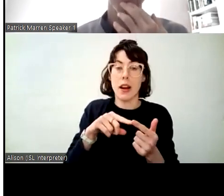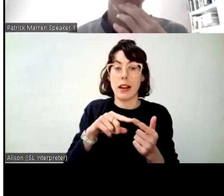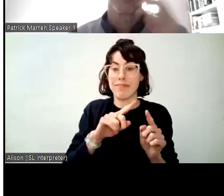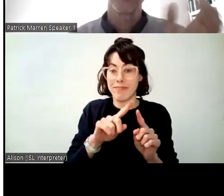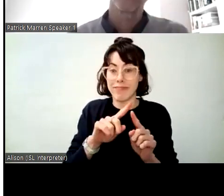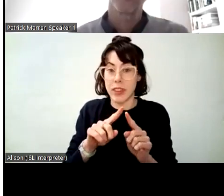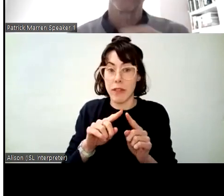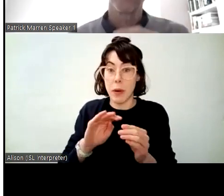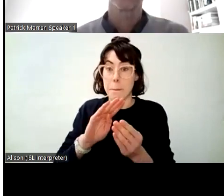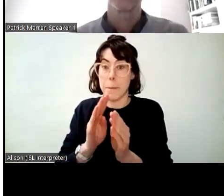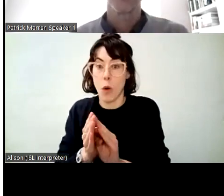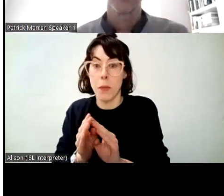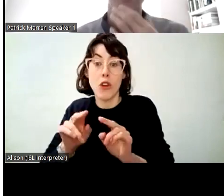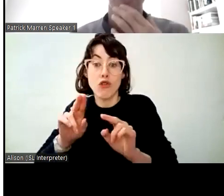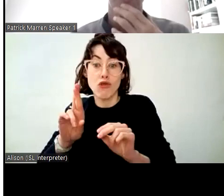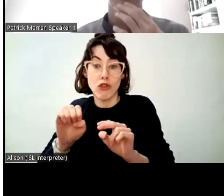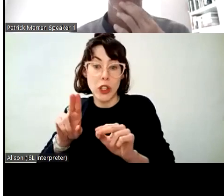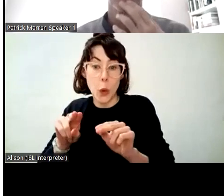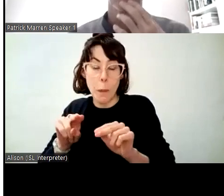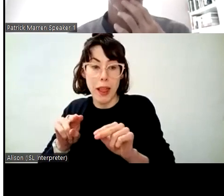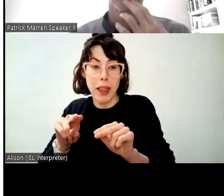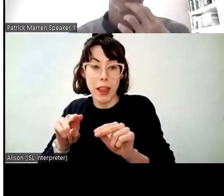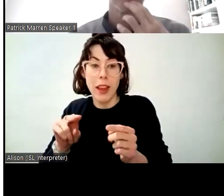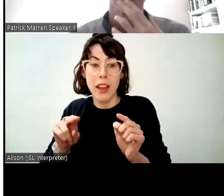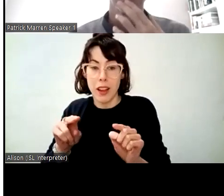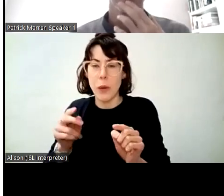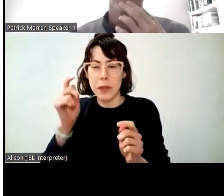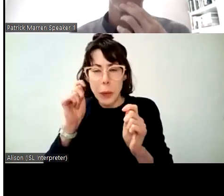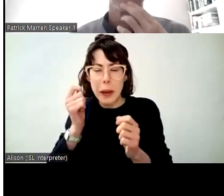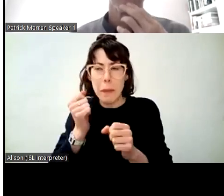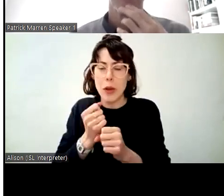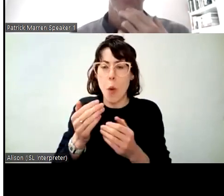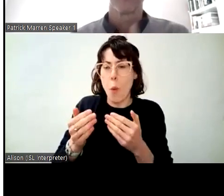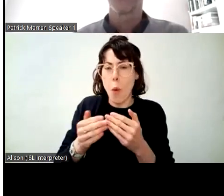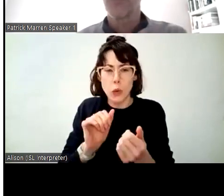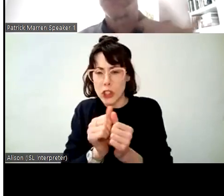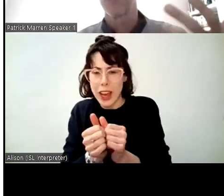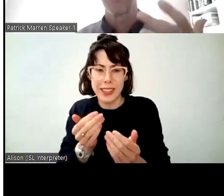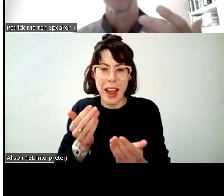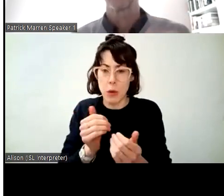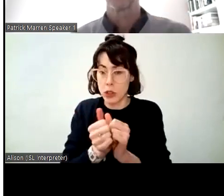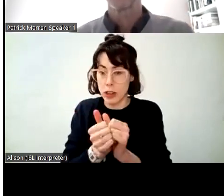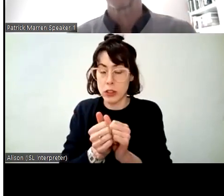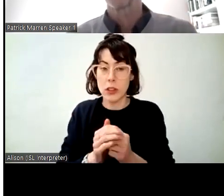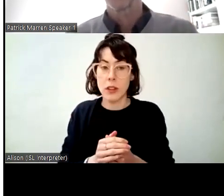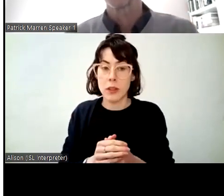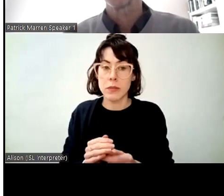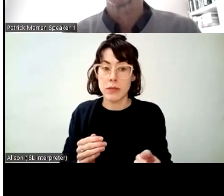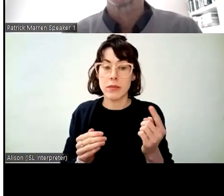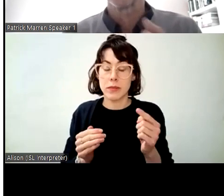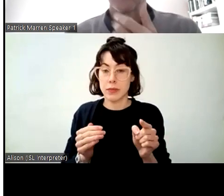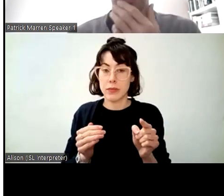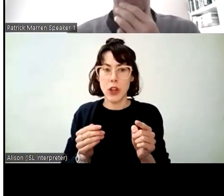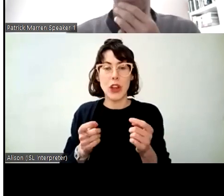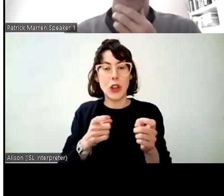in nature, but it's what we actually change is where the contestation lies. There's still fundamental disagreement around